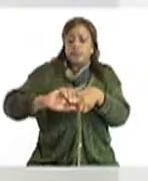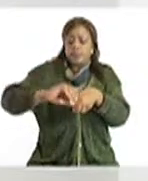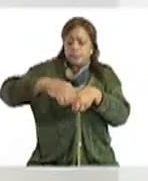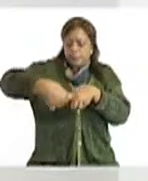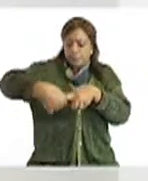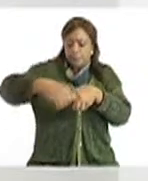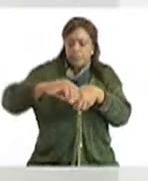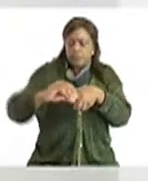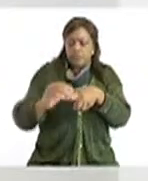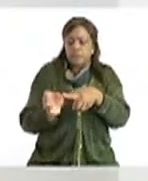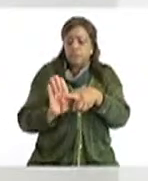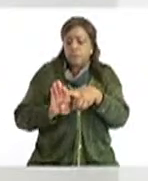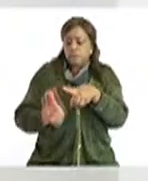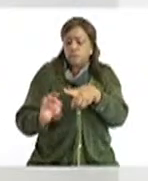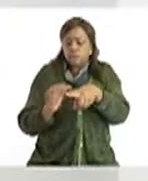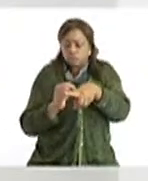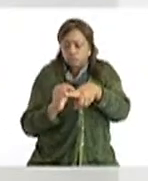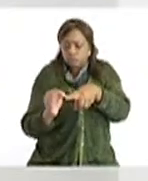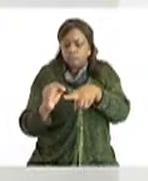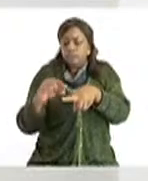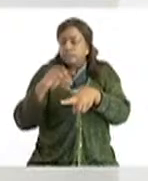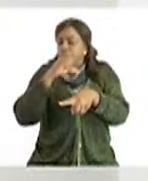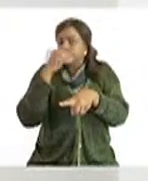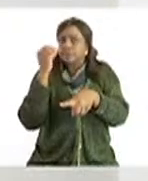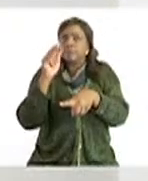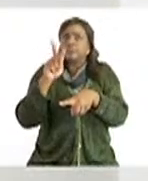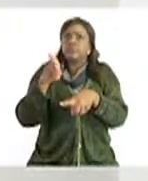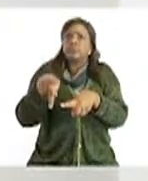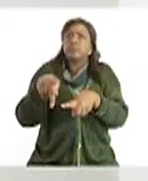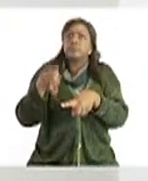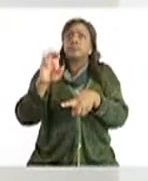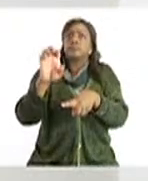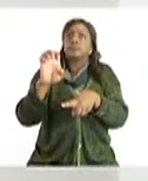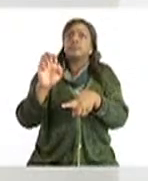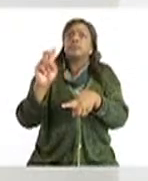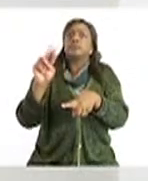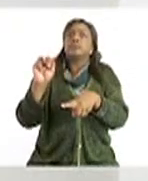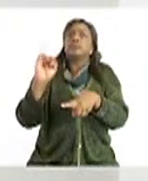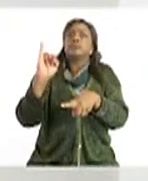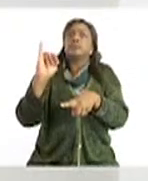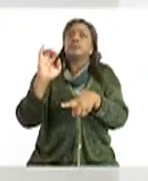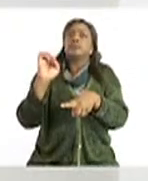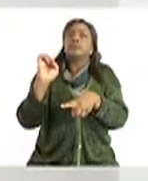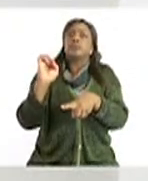The penis also hangs outside the man's body.